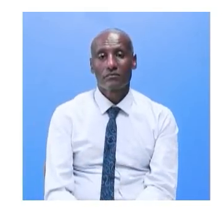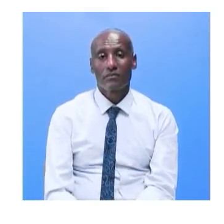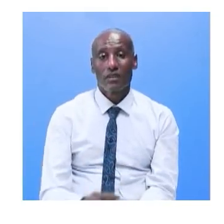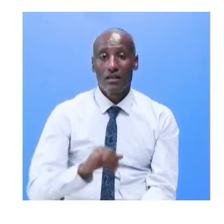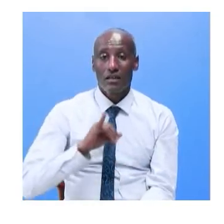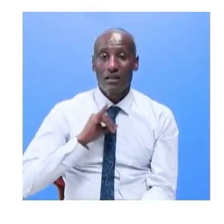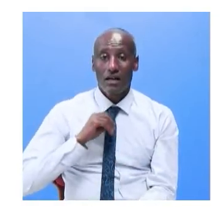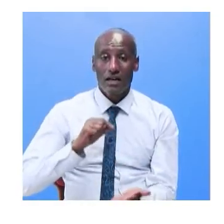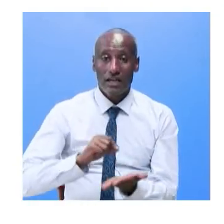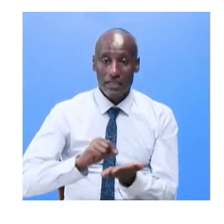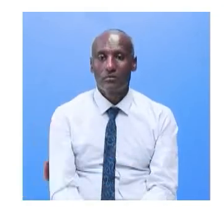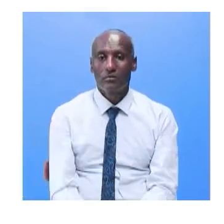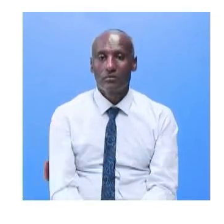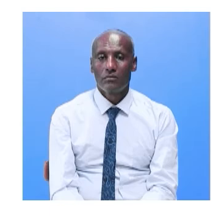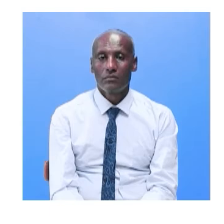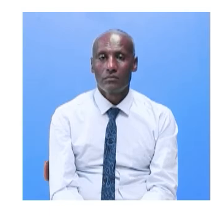the paper.